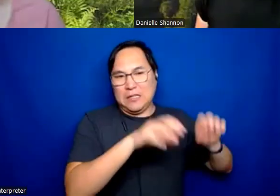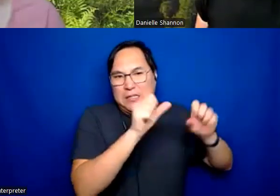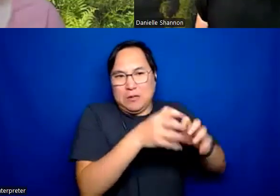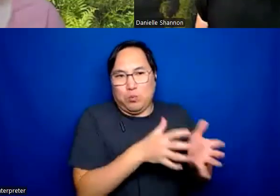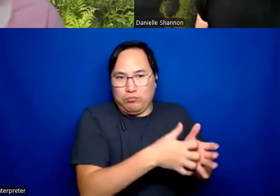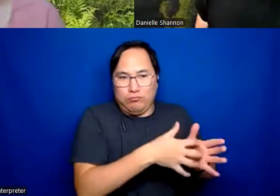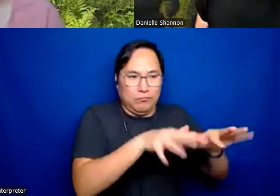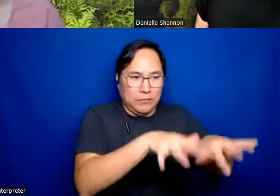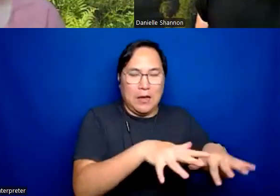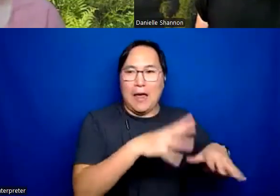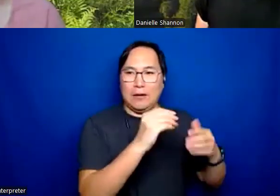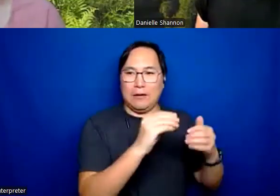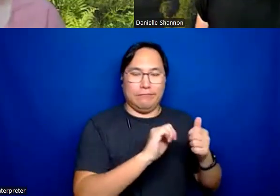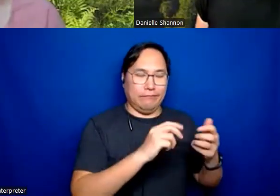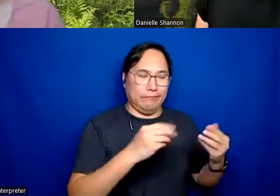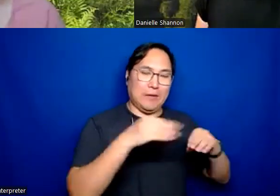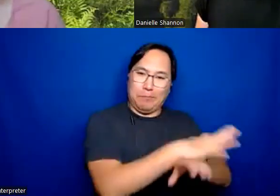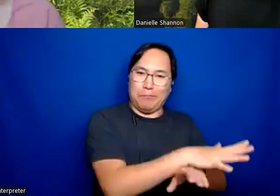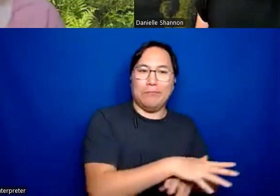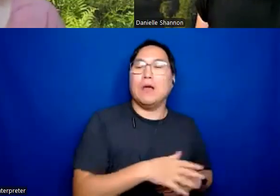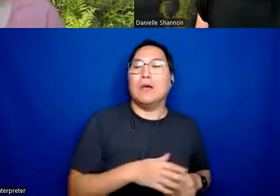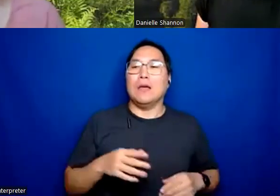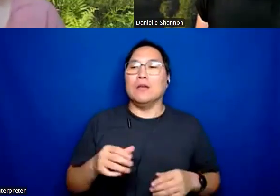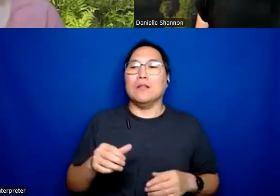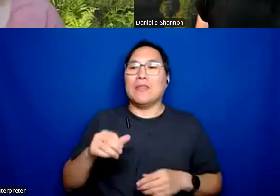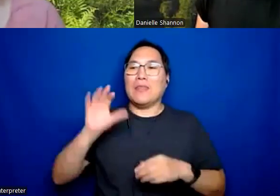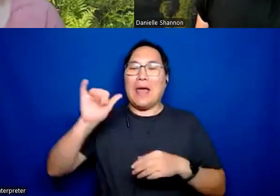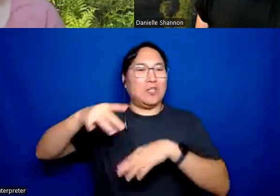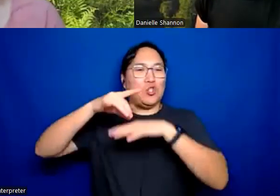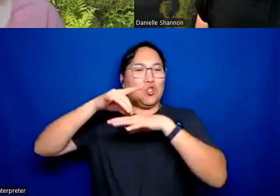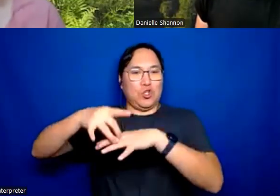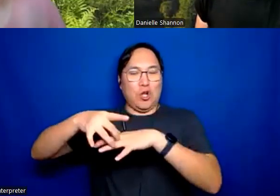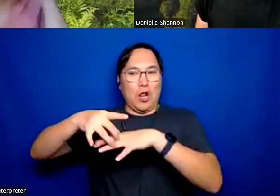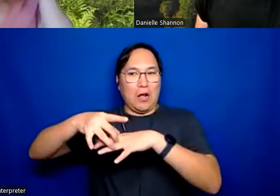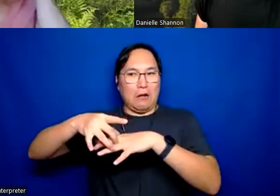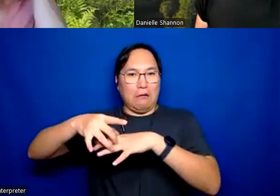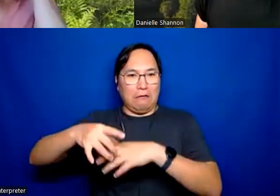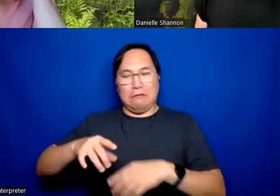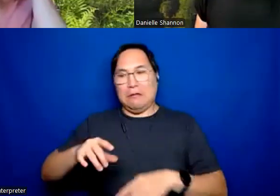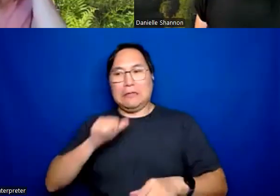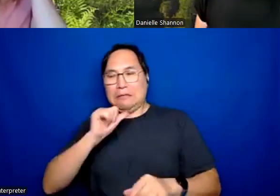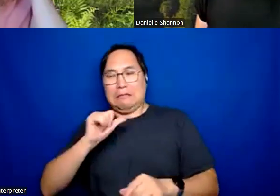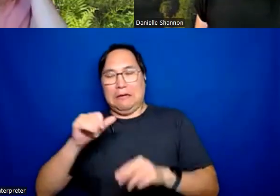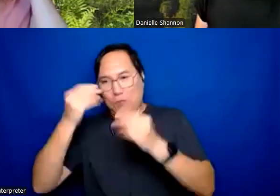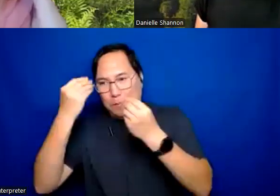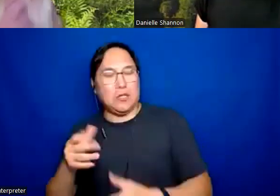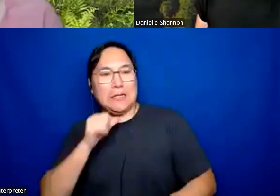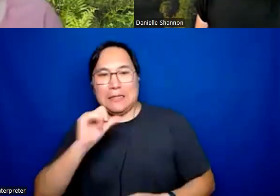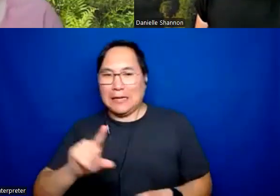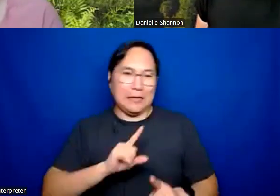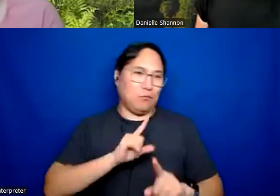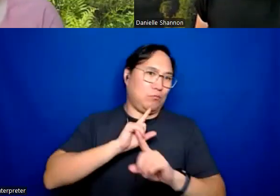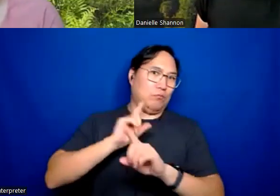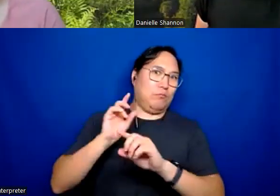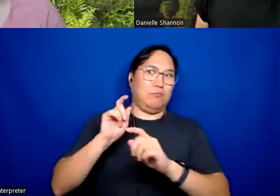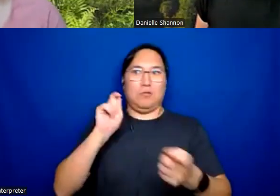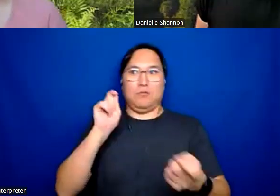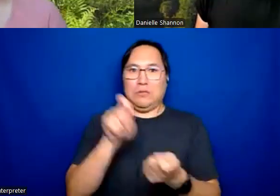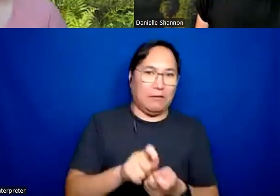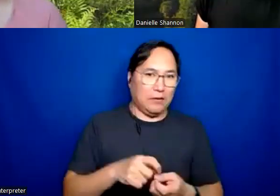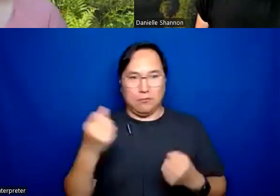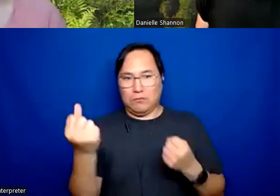those geospatial products don't provide an answer. It's not like, oh, this is what needs to be managed and these areas are fine, but